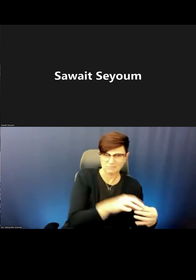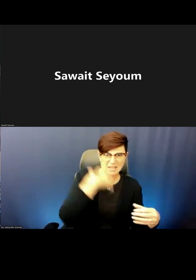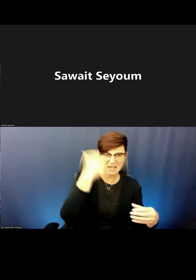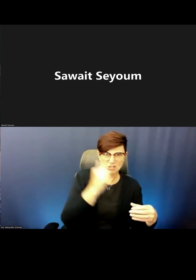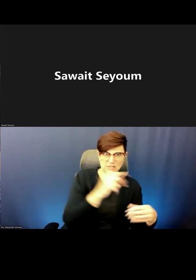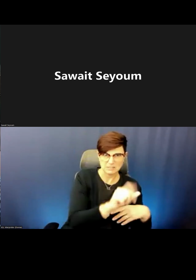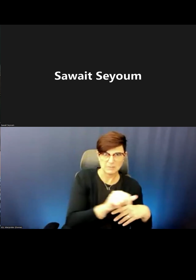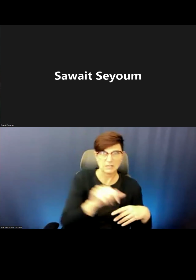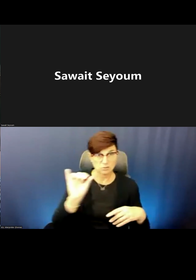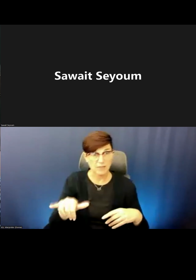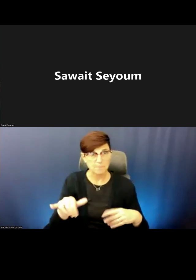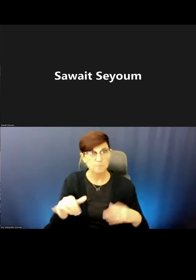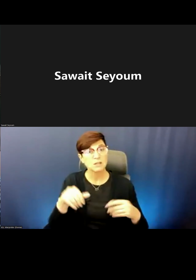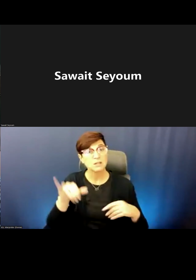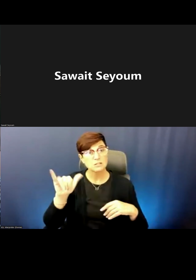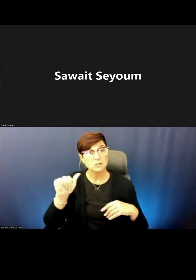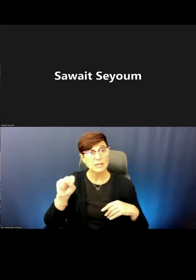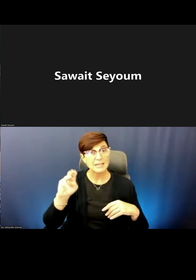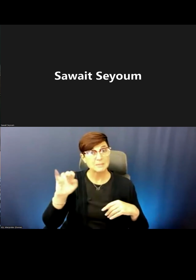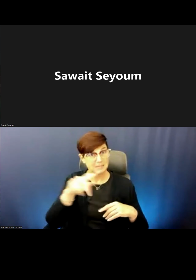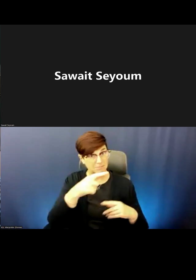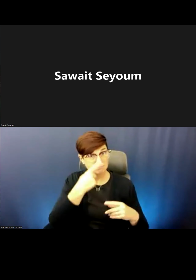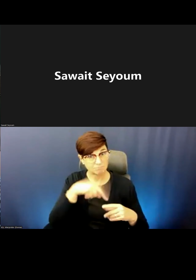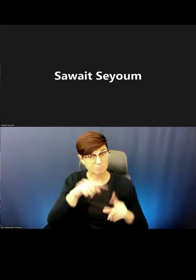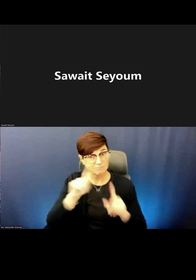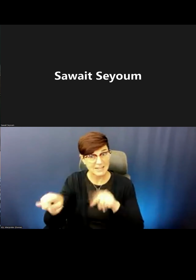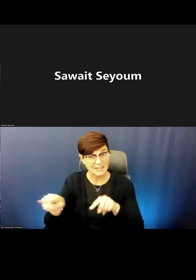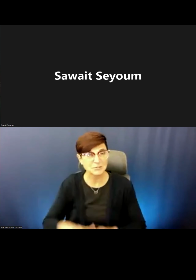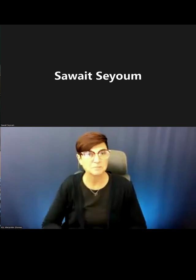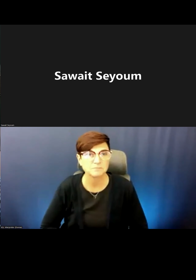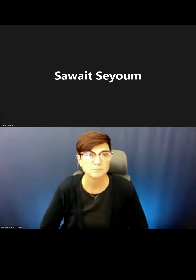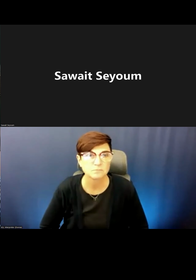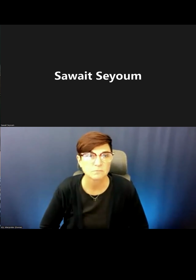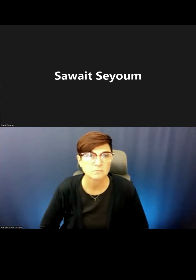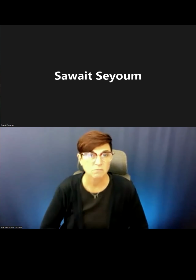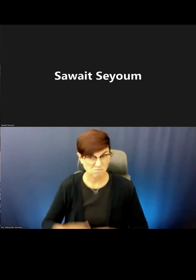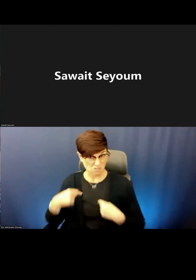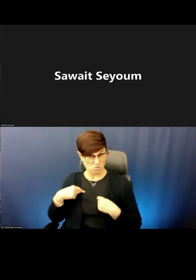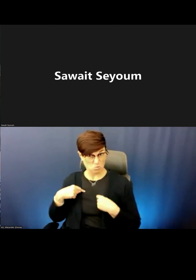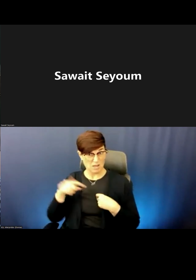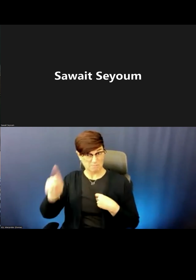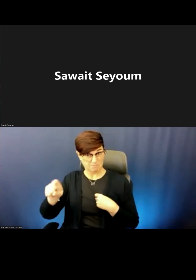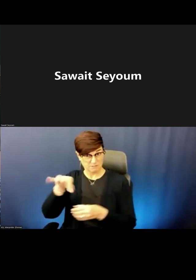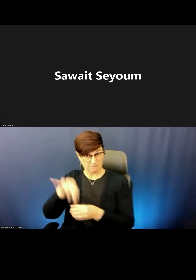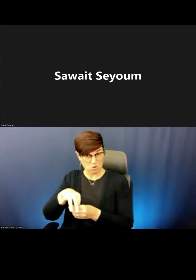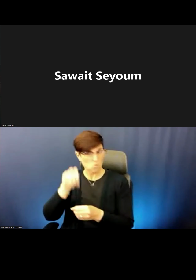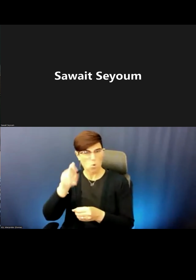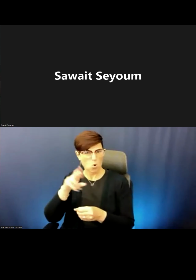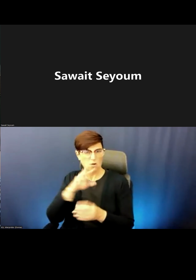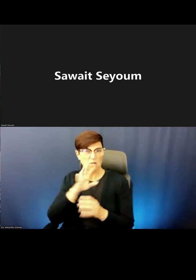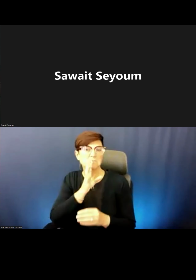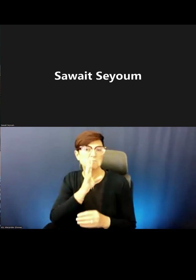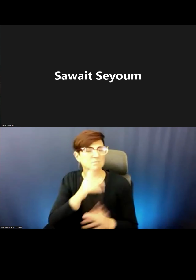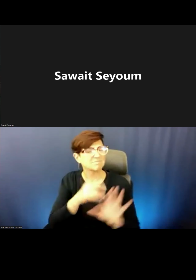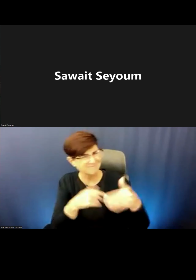do, round robin. Do you want me to vote in the poll or just say what I would? Oh, vote? you could just say it. Yeah. I mean,